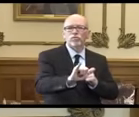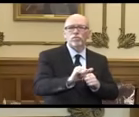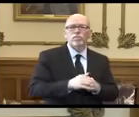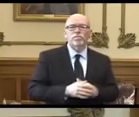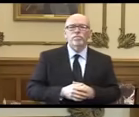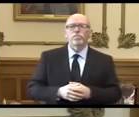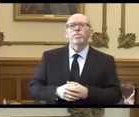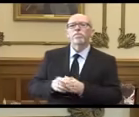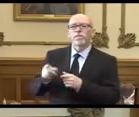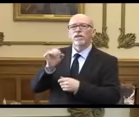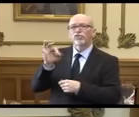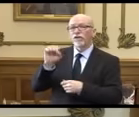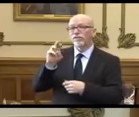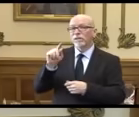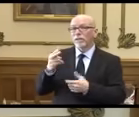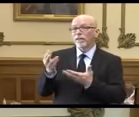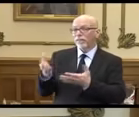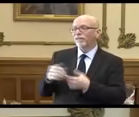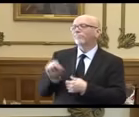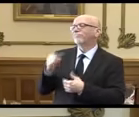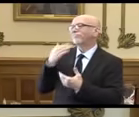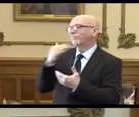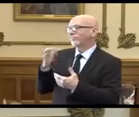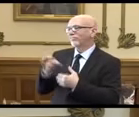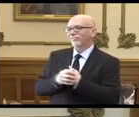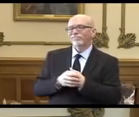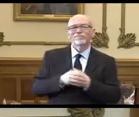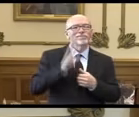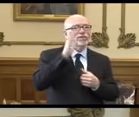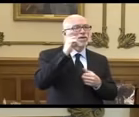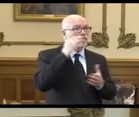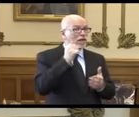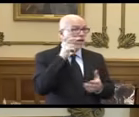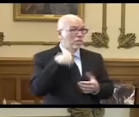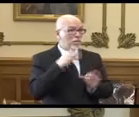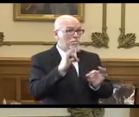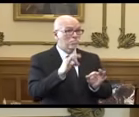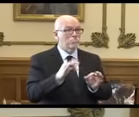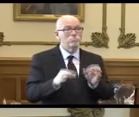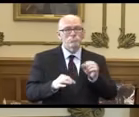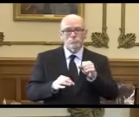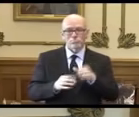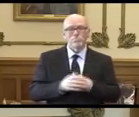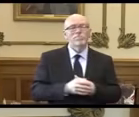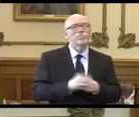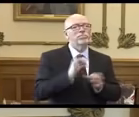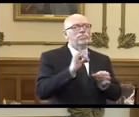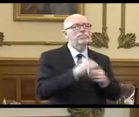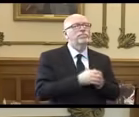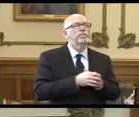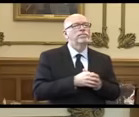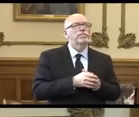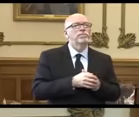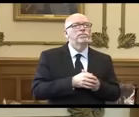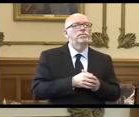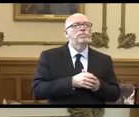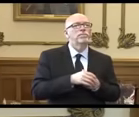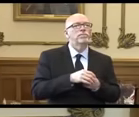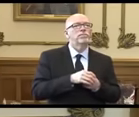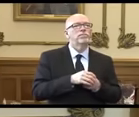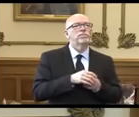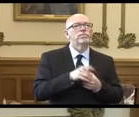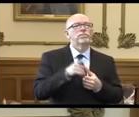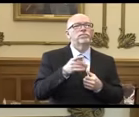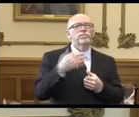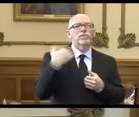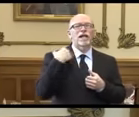Jeff Smith. Yes, Jeff, thank you. Hi, Governor, can you hear me? Loud and clear. Very good. On Friday,